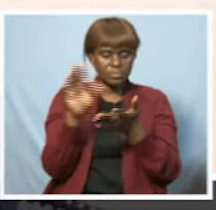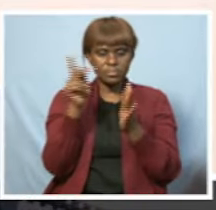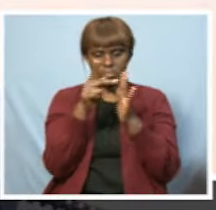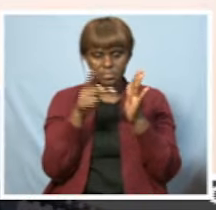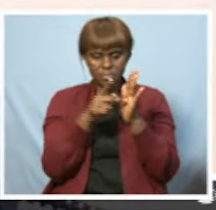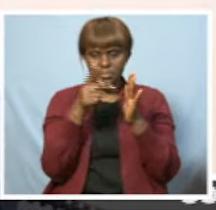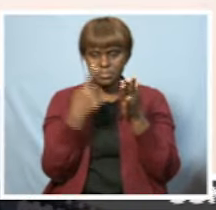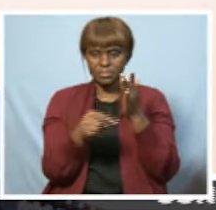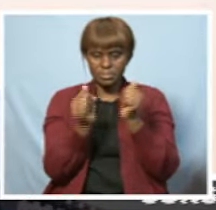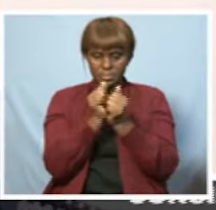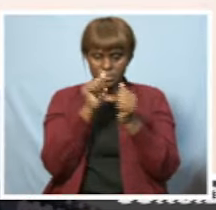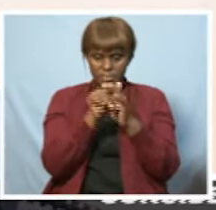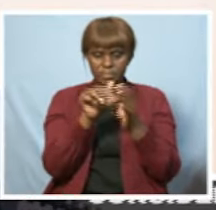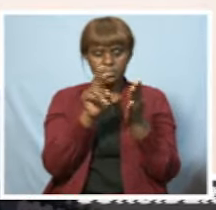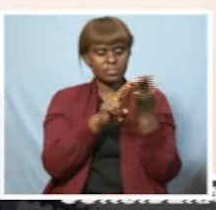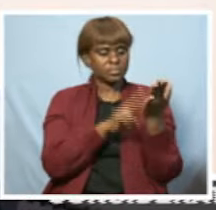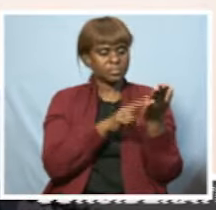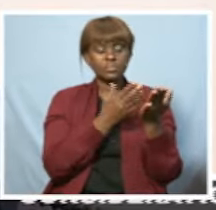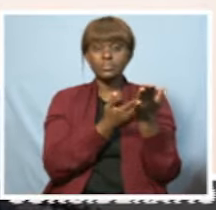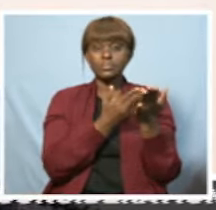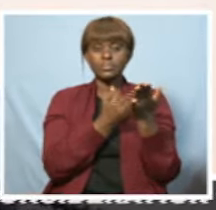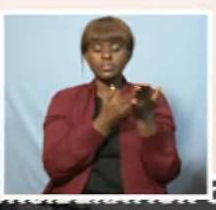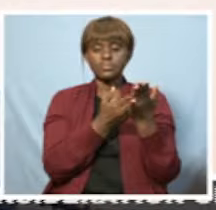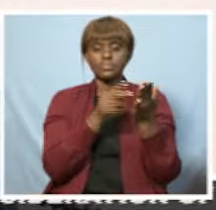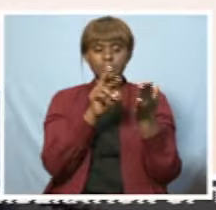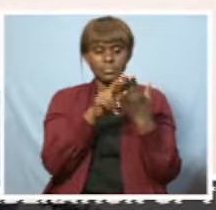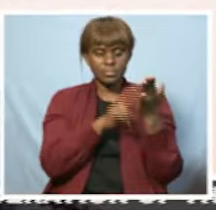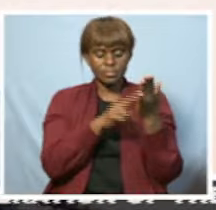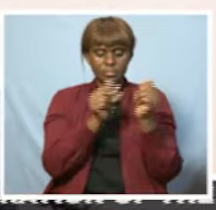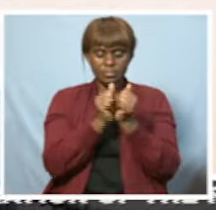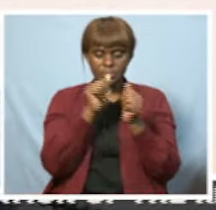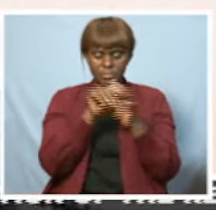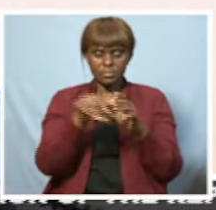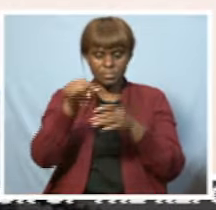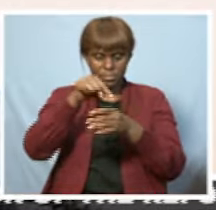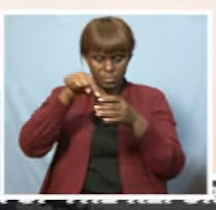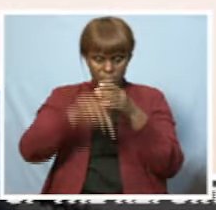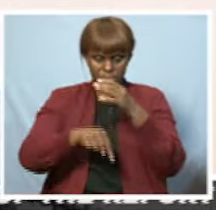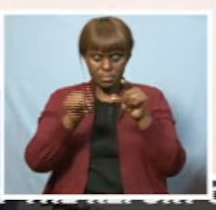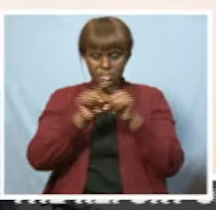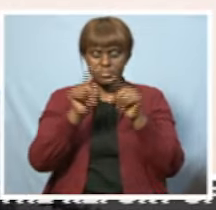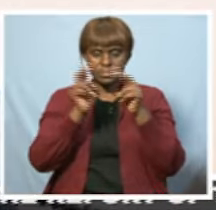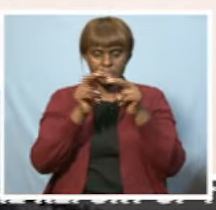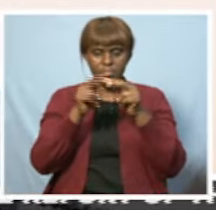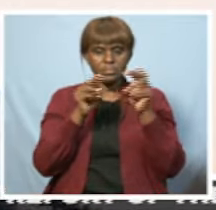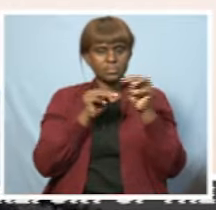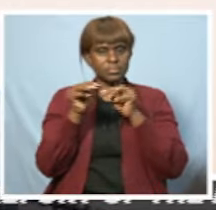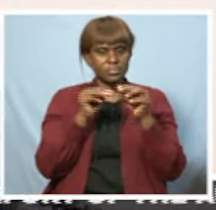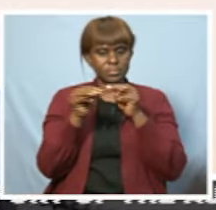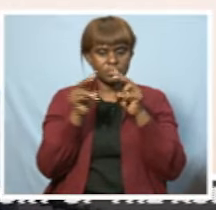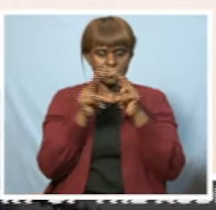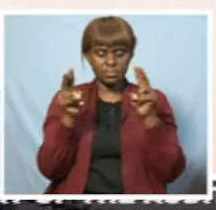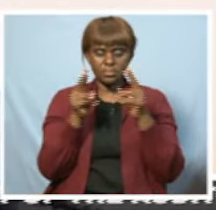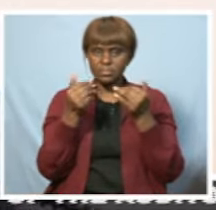That's within the rules of drilling and contract management.